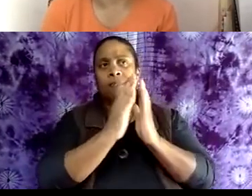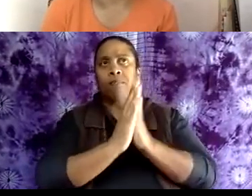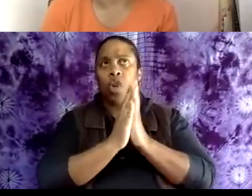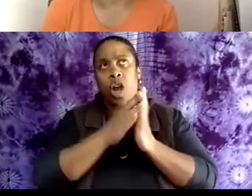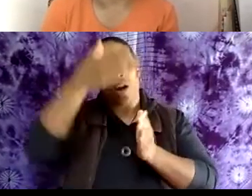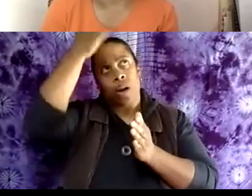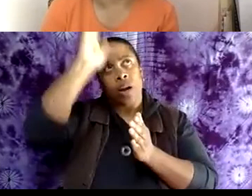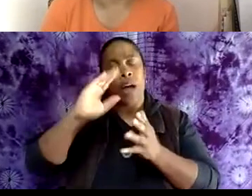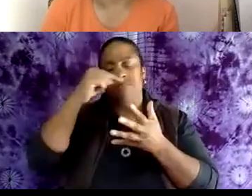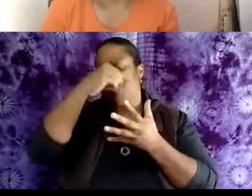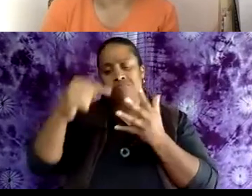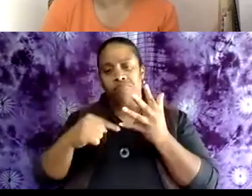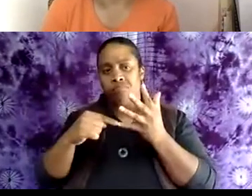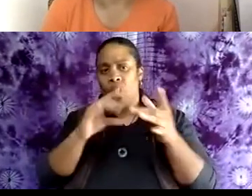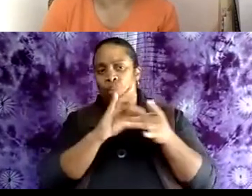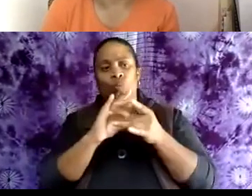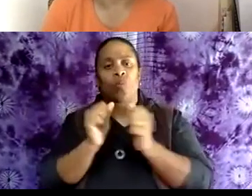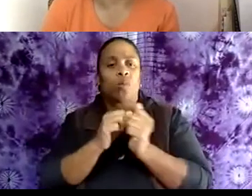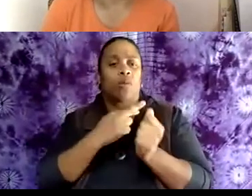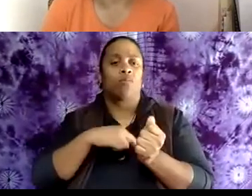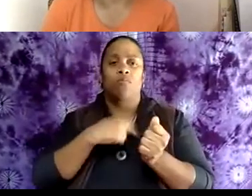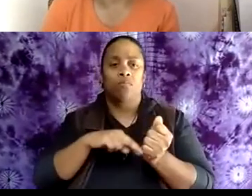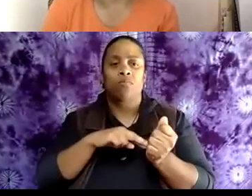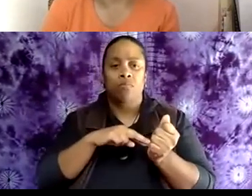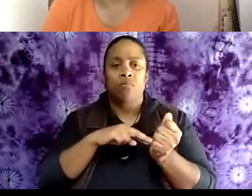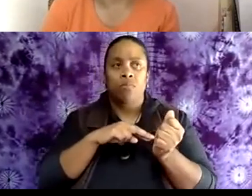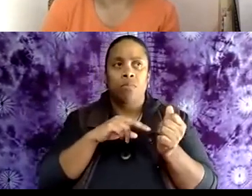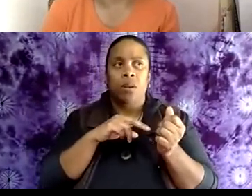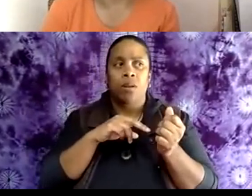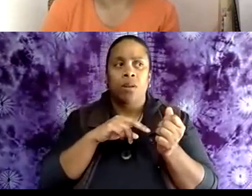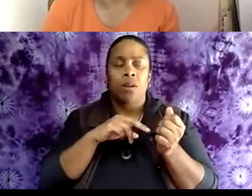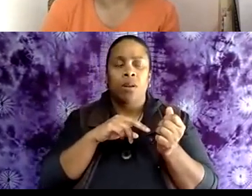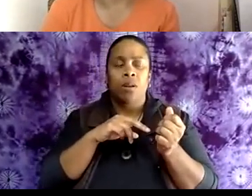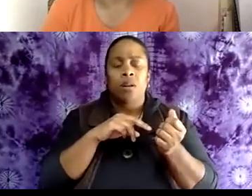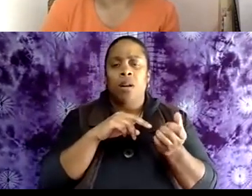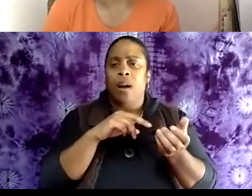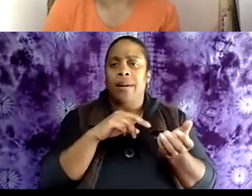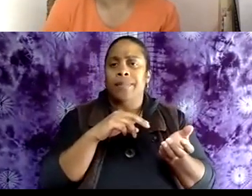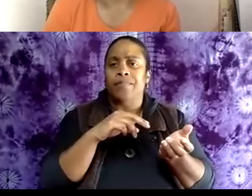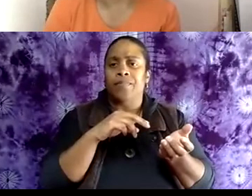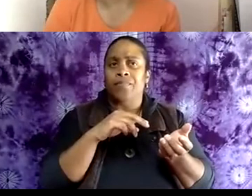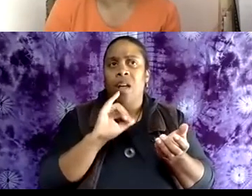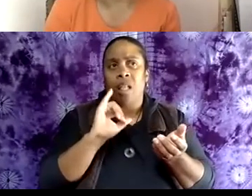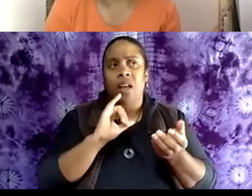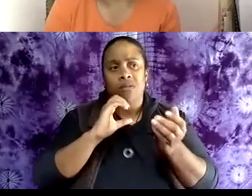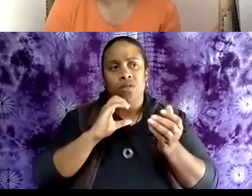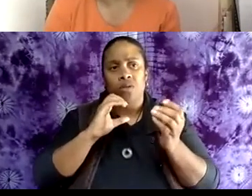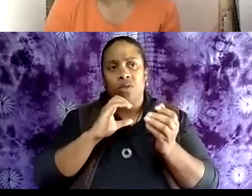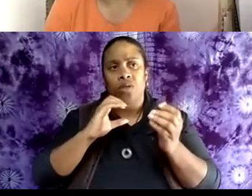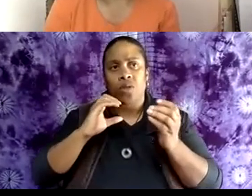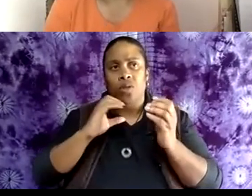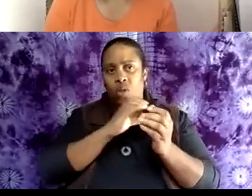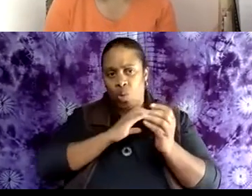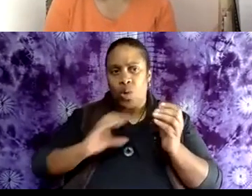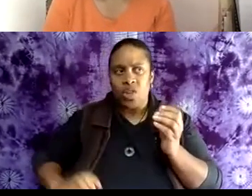etc., all these words that are very much co-opted by a religion like Christianity would trigger me to where